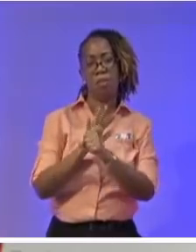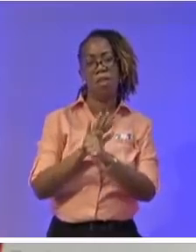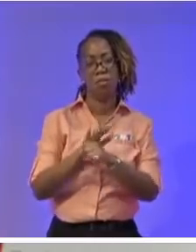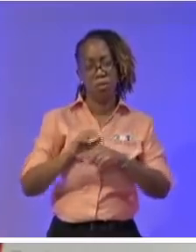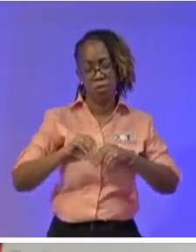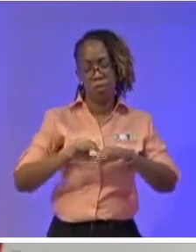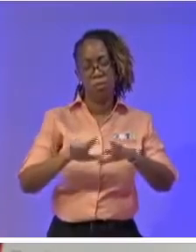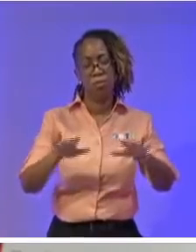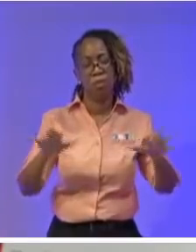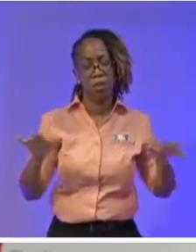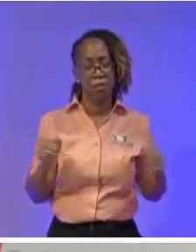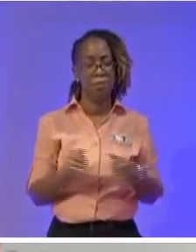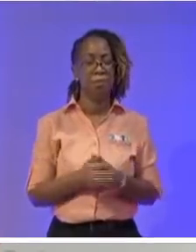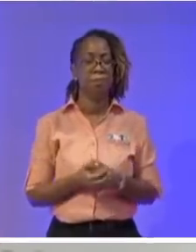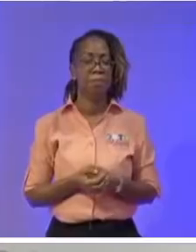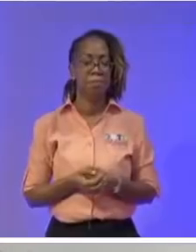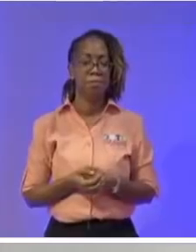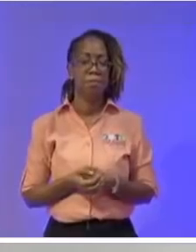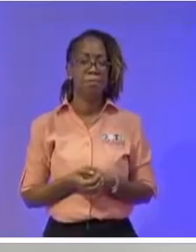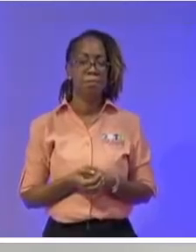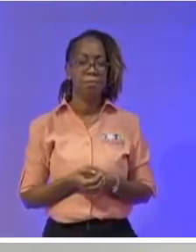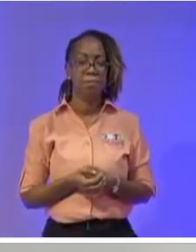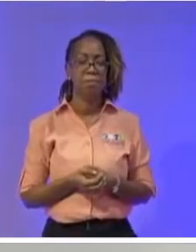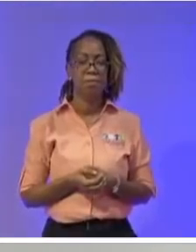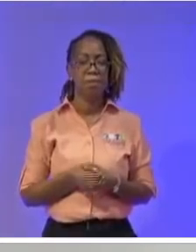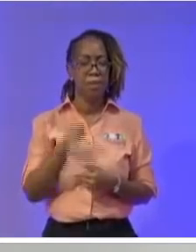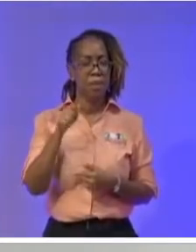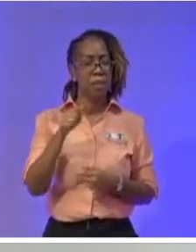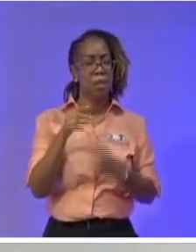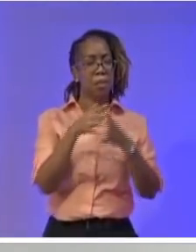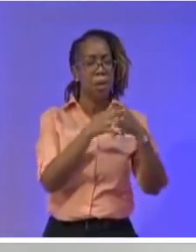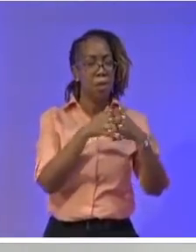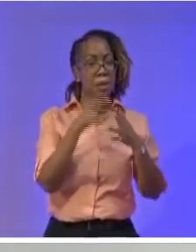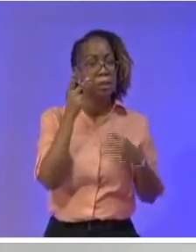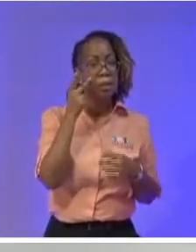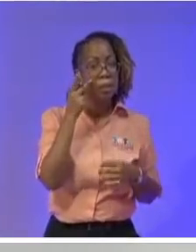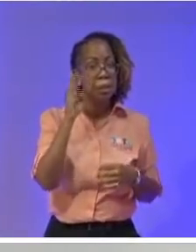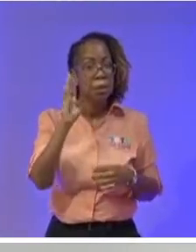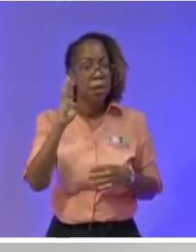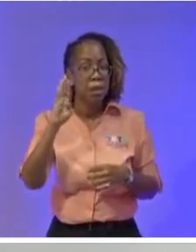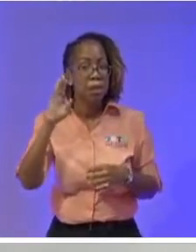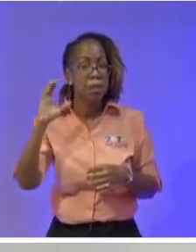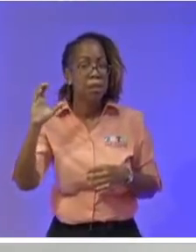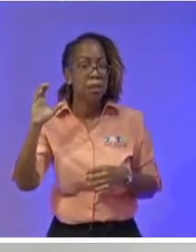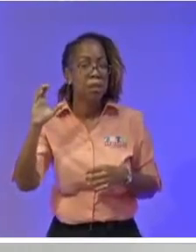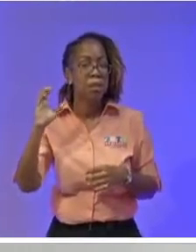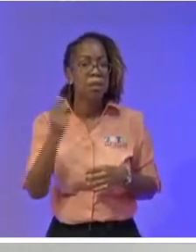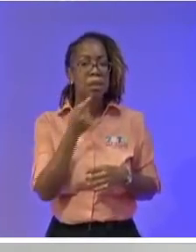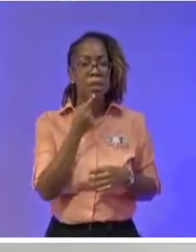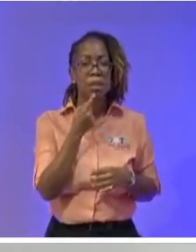One headline on BBC, US reports COVID record as Europe's cases soar.